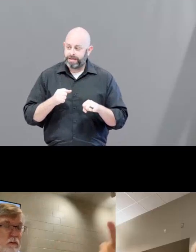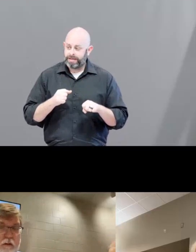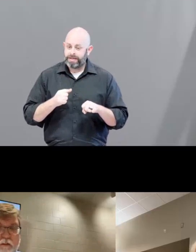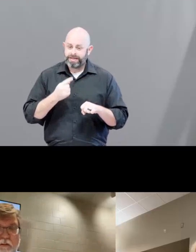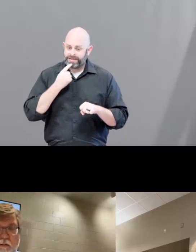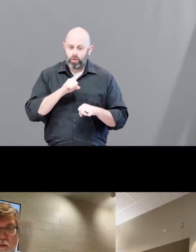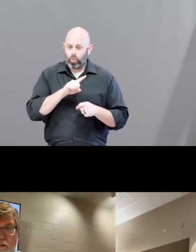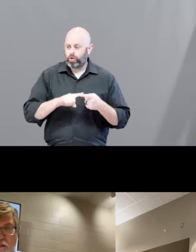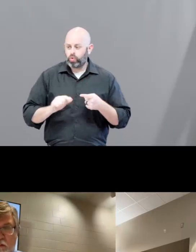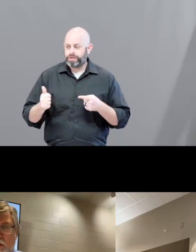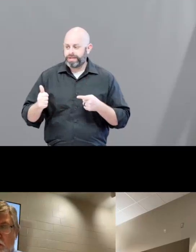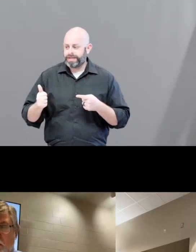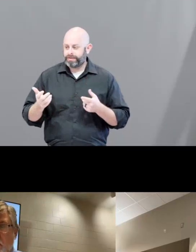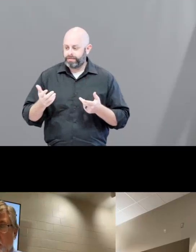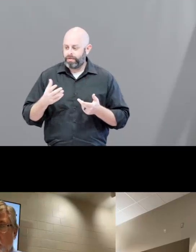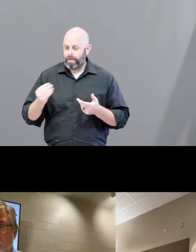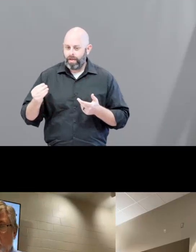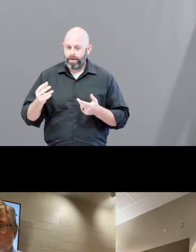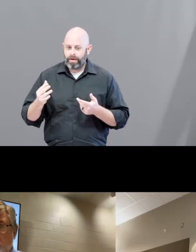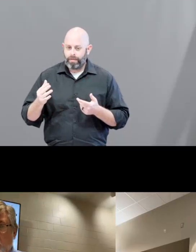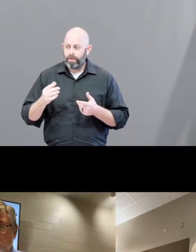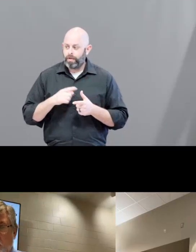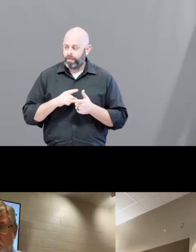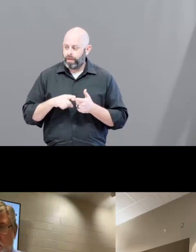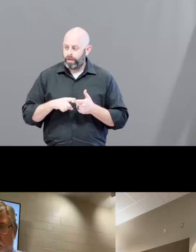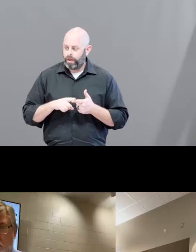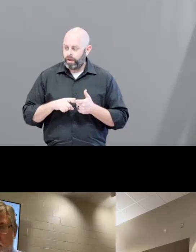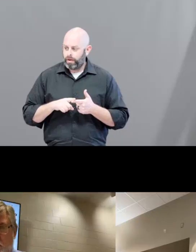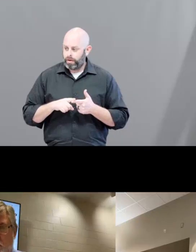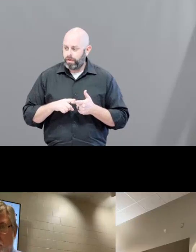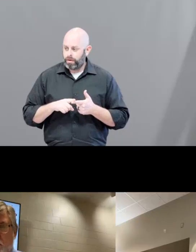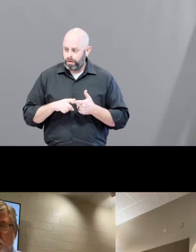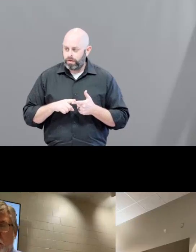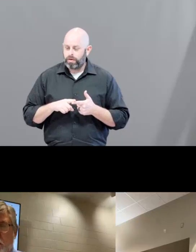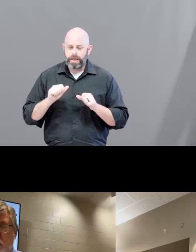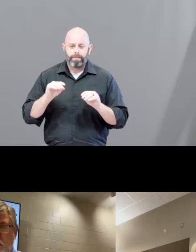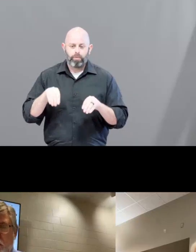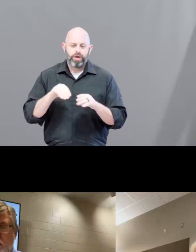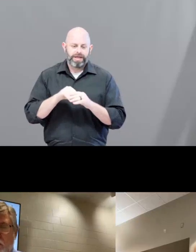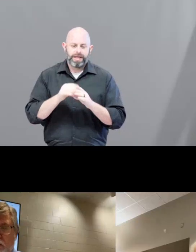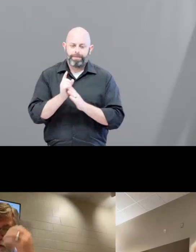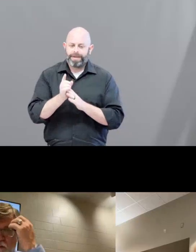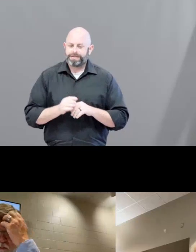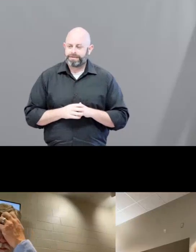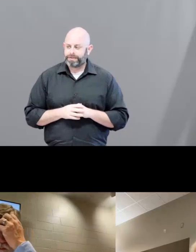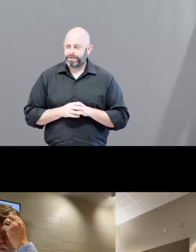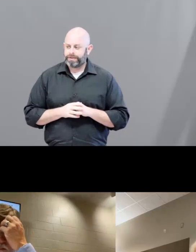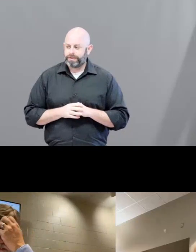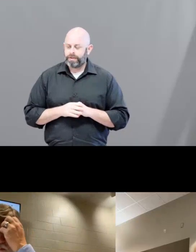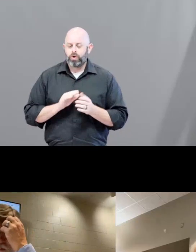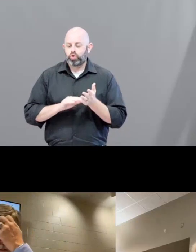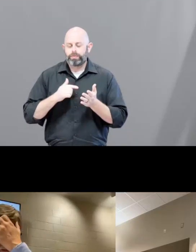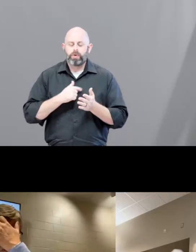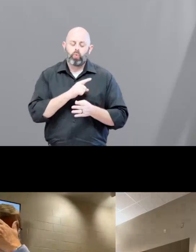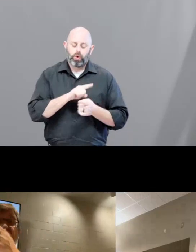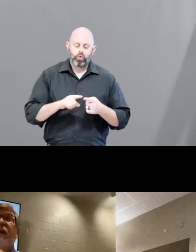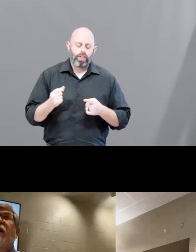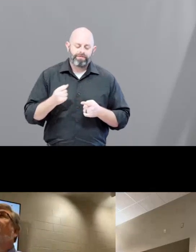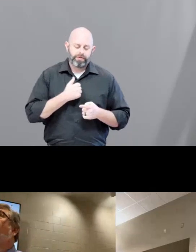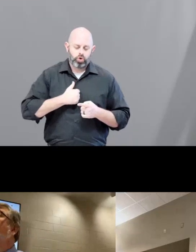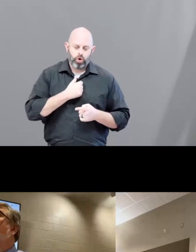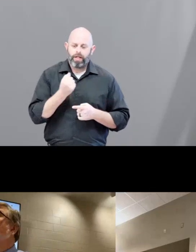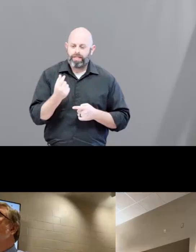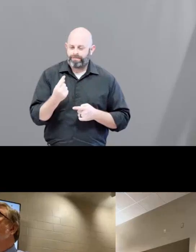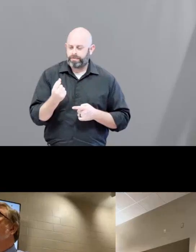10, and then they can be put in the minutes. Excuse me, 1 through